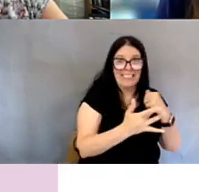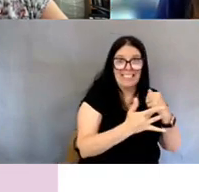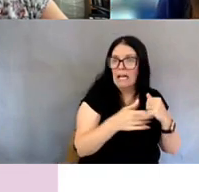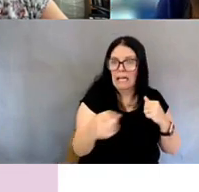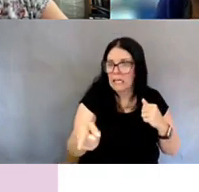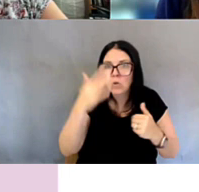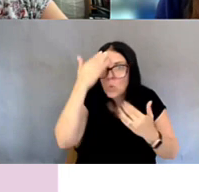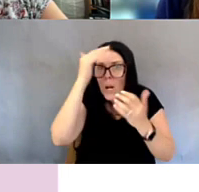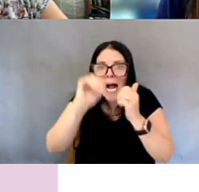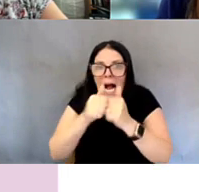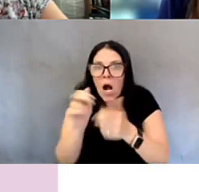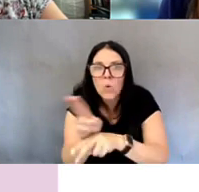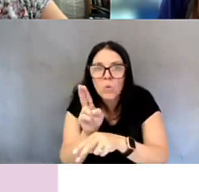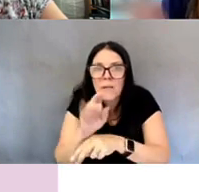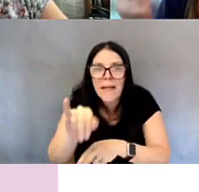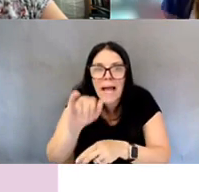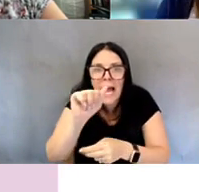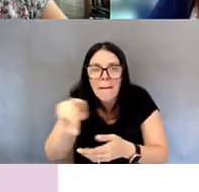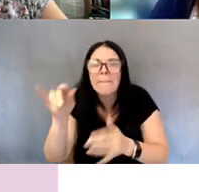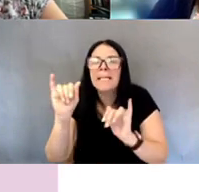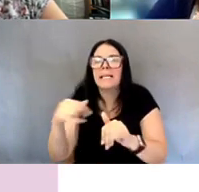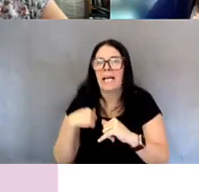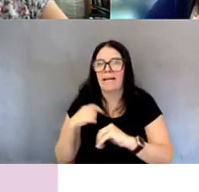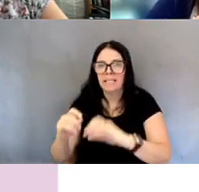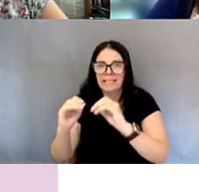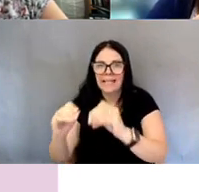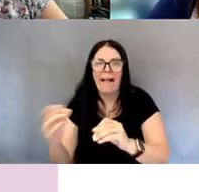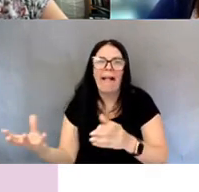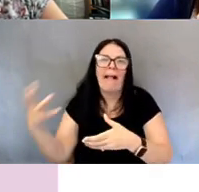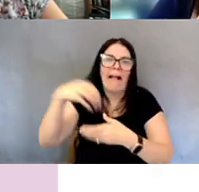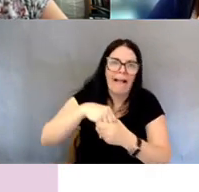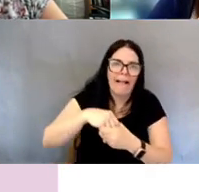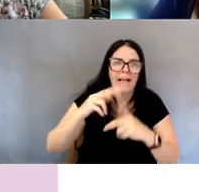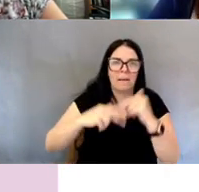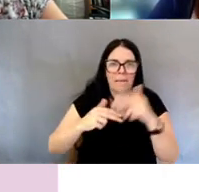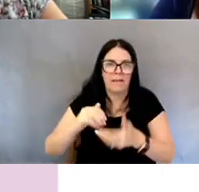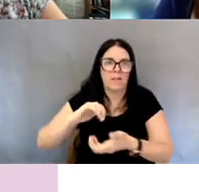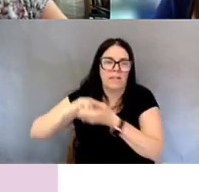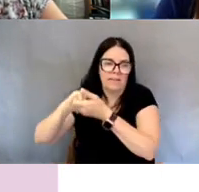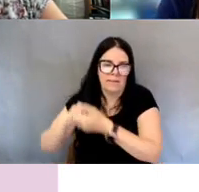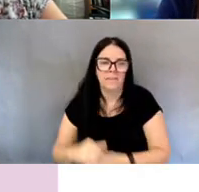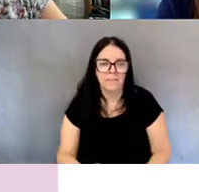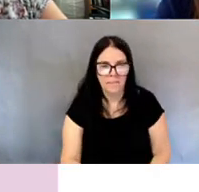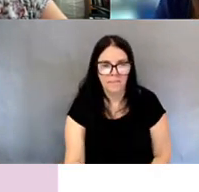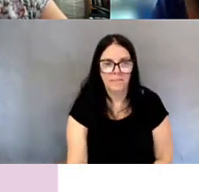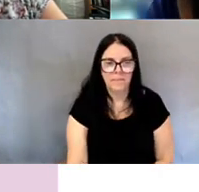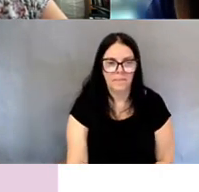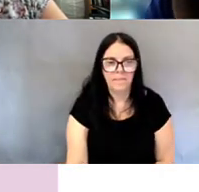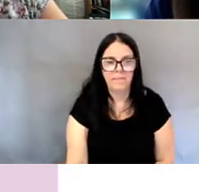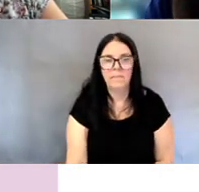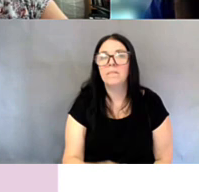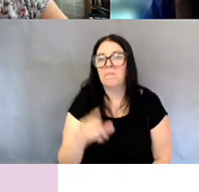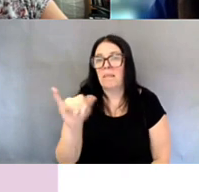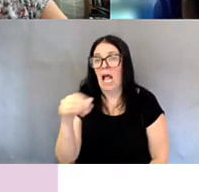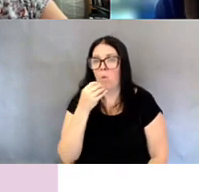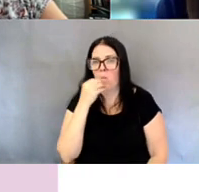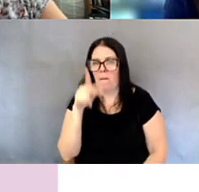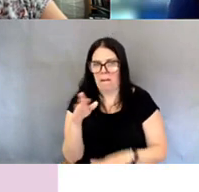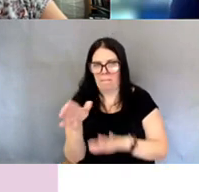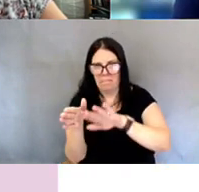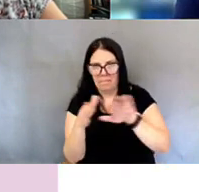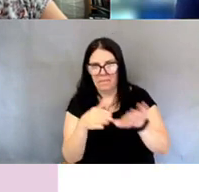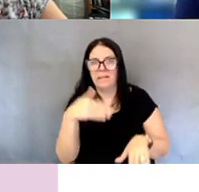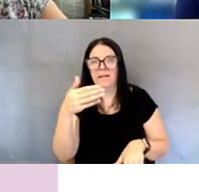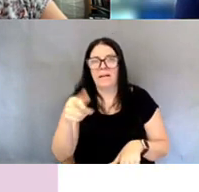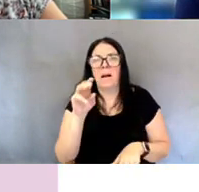and perhaps adding a scaffold. So that's wonderful. We did the warm-up activity. The next slide that Monica will